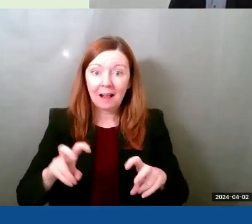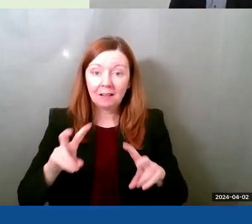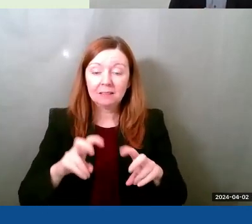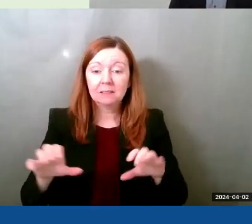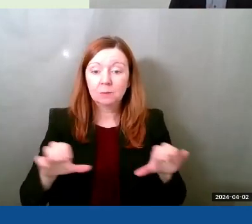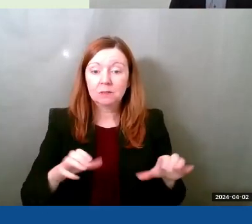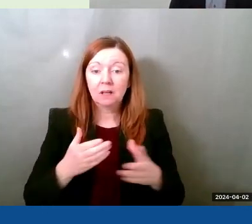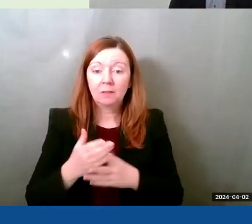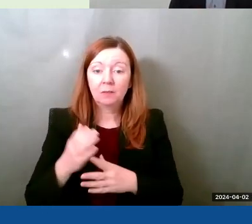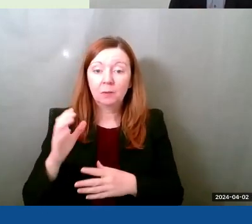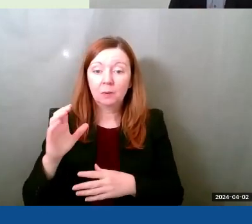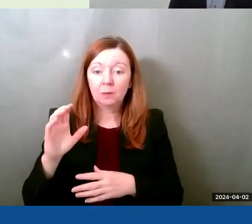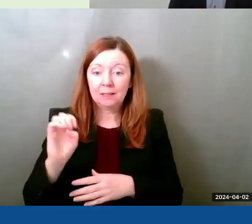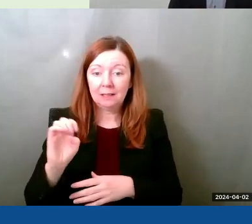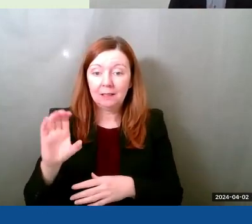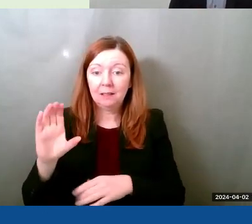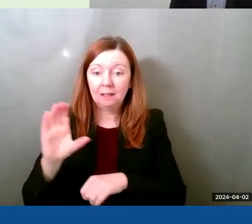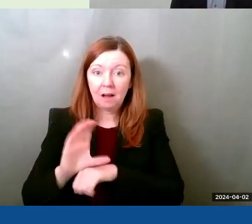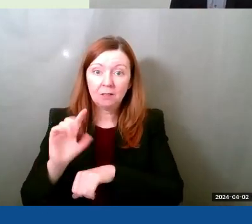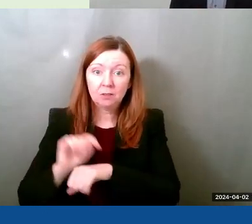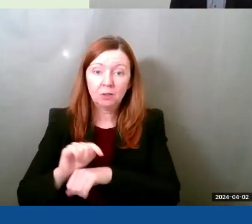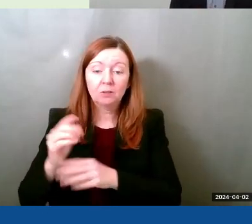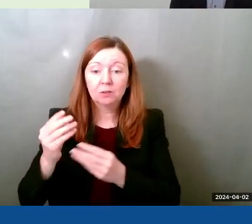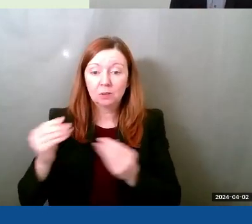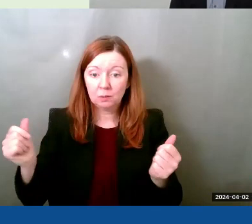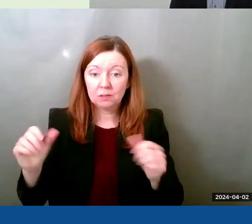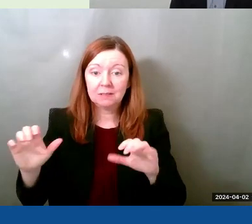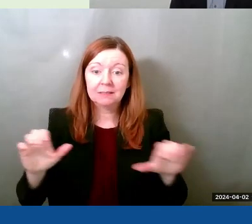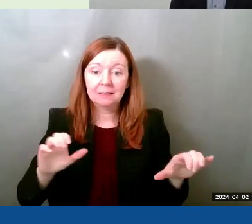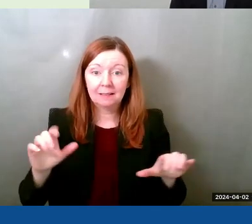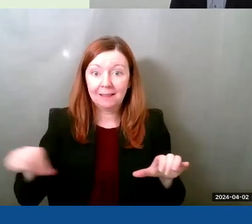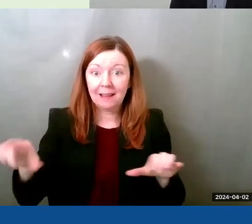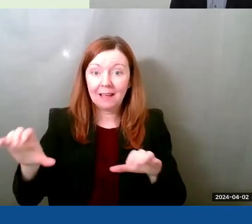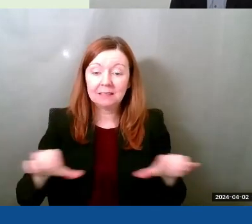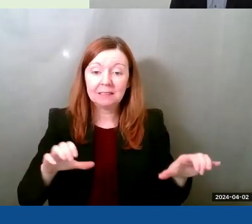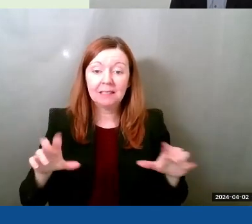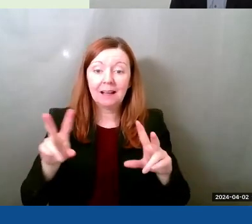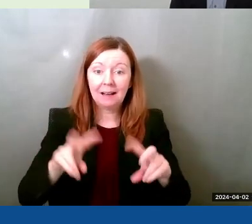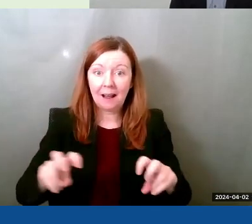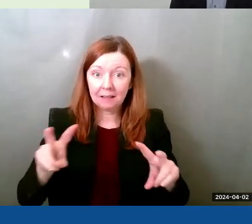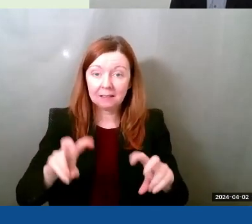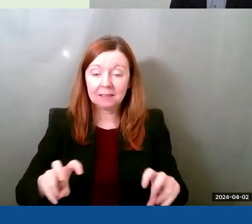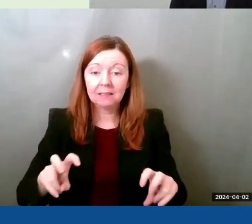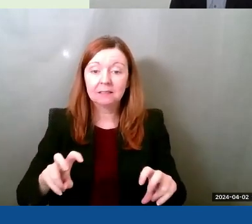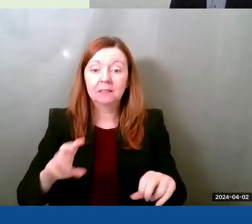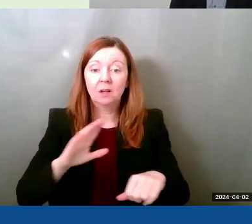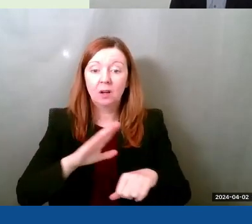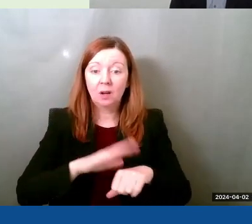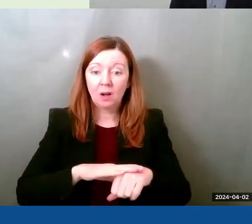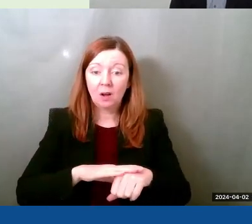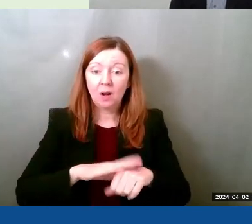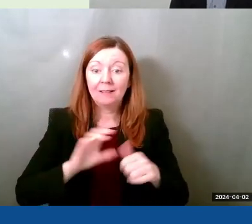done through eConsult Solutions, who did a analysis on the initial and